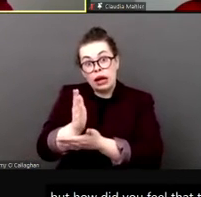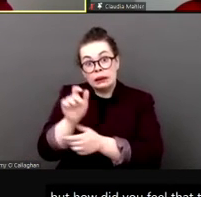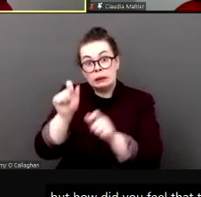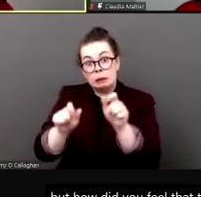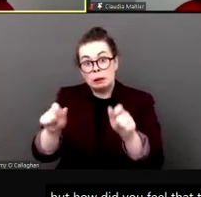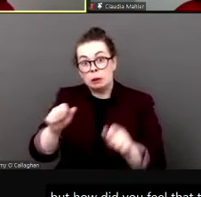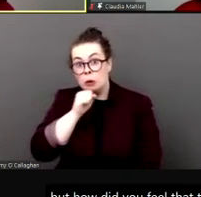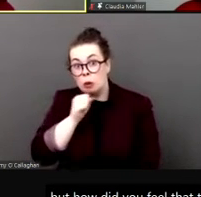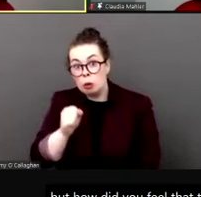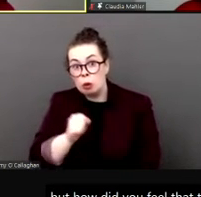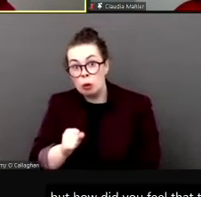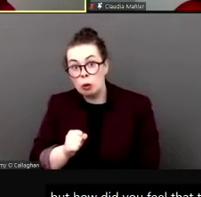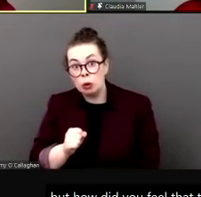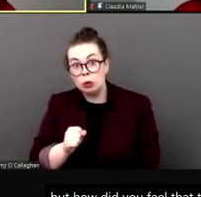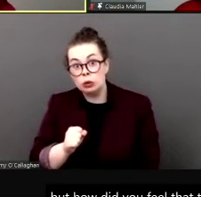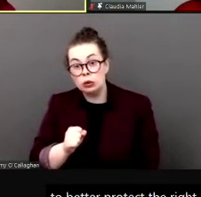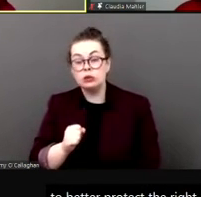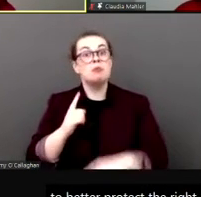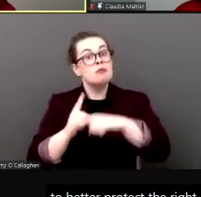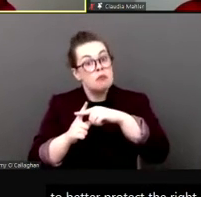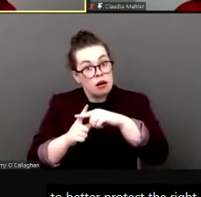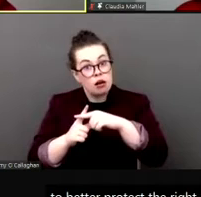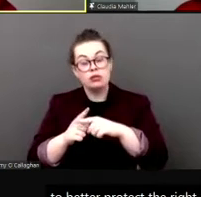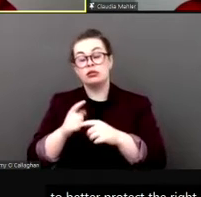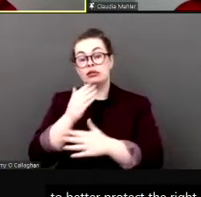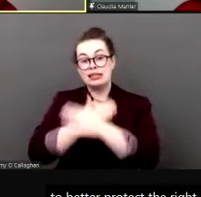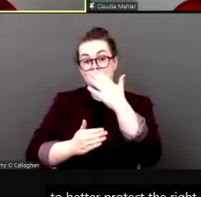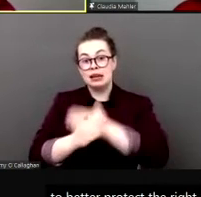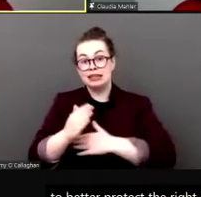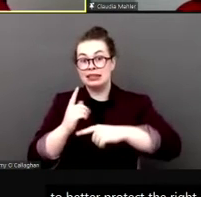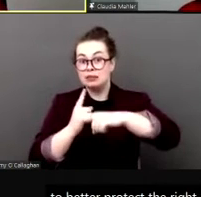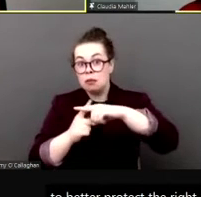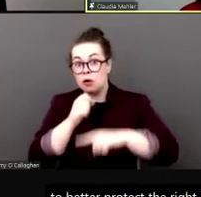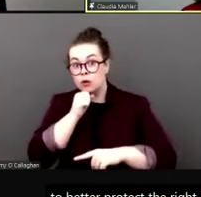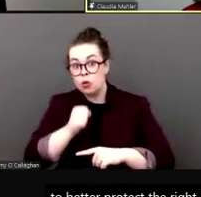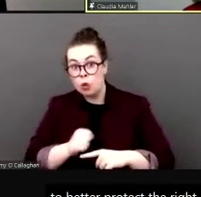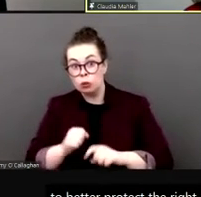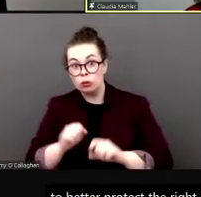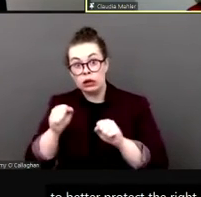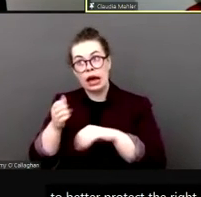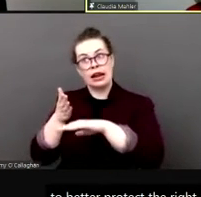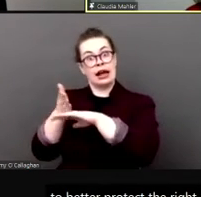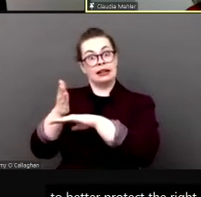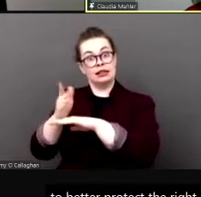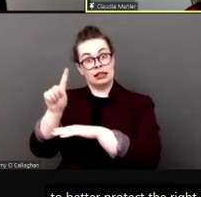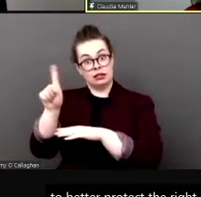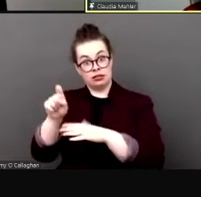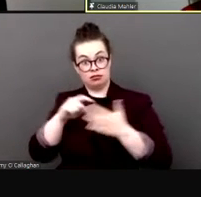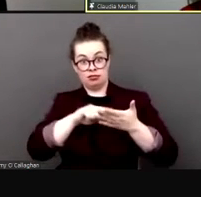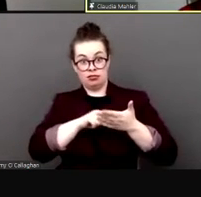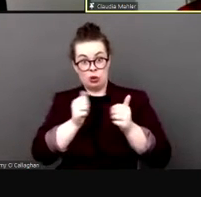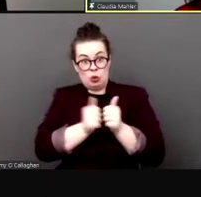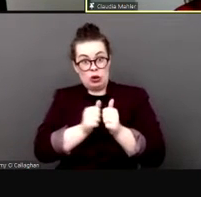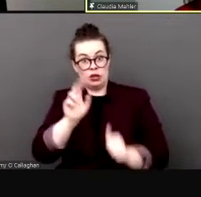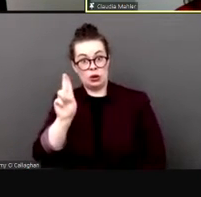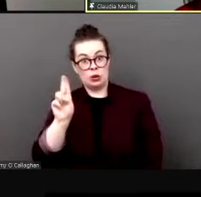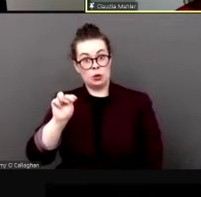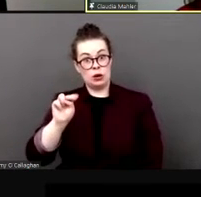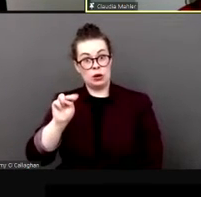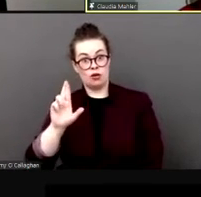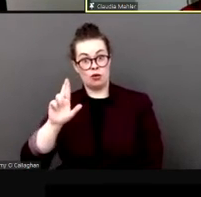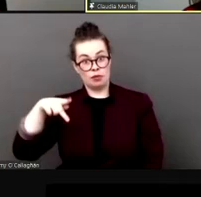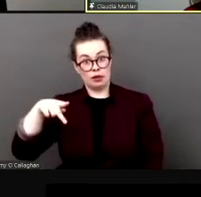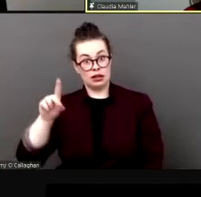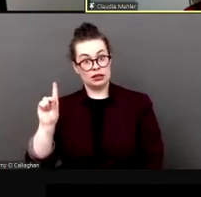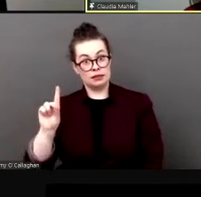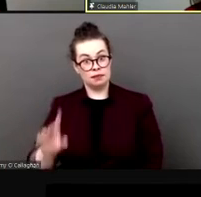with disabilities, to access to justice? Thank you, Nina, for the question. And thank you, Sharon, also for pointing out